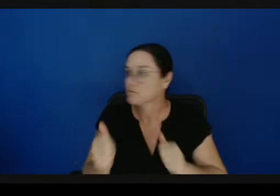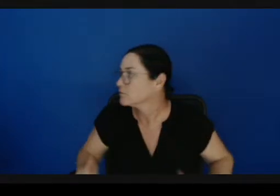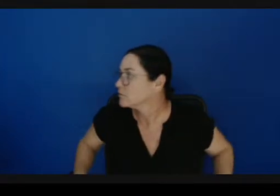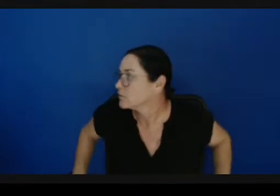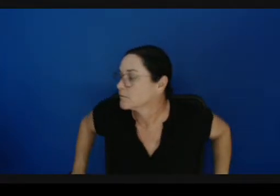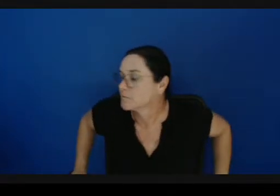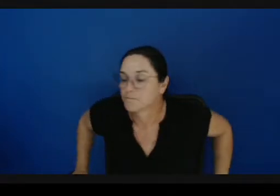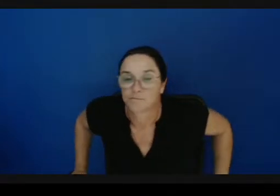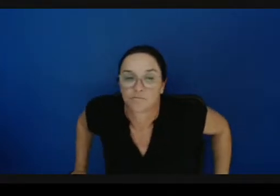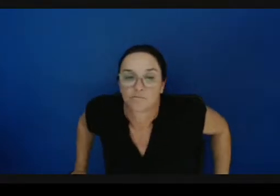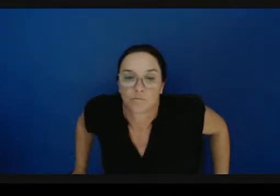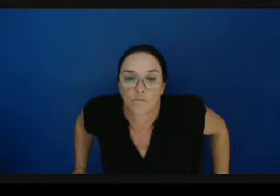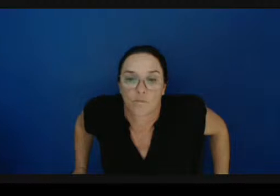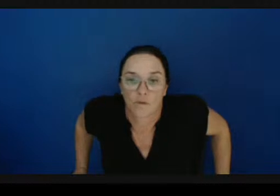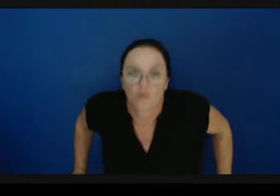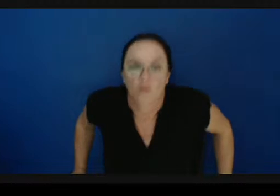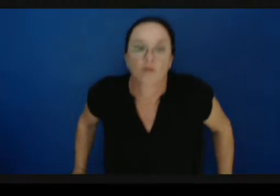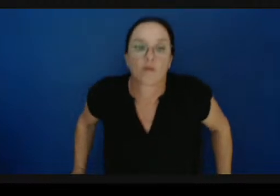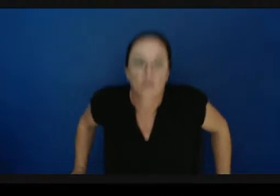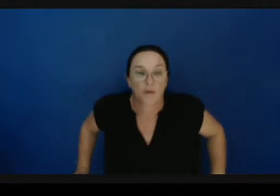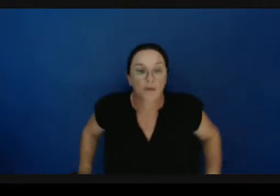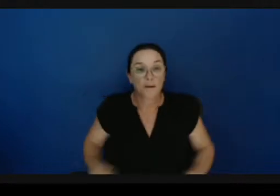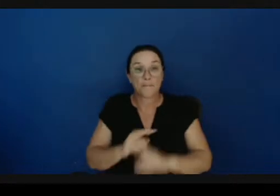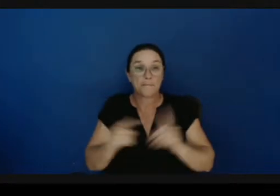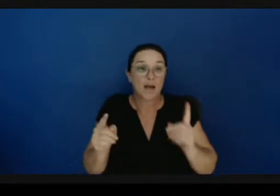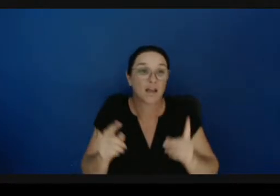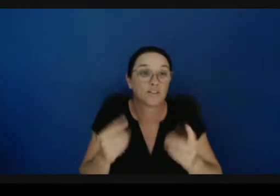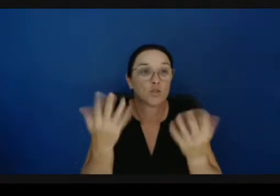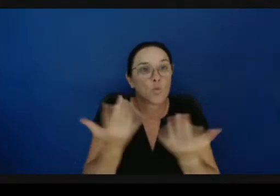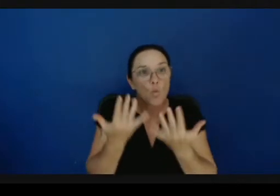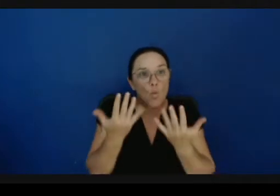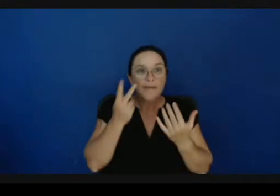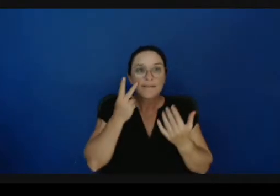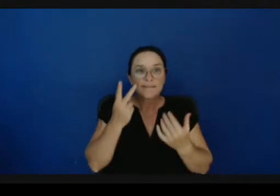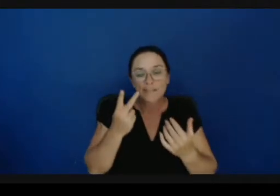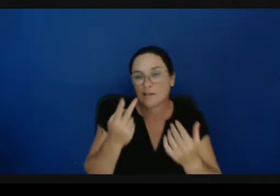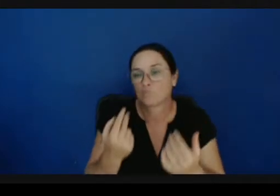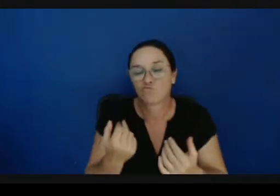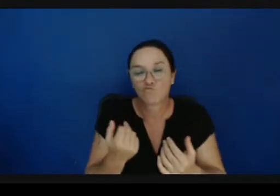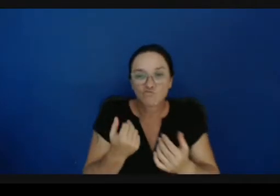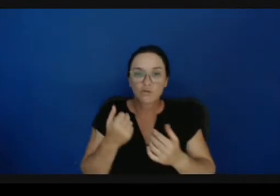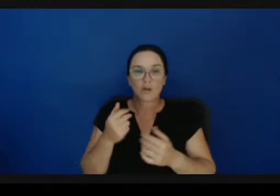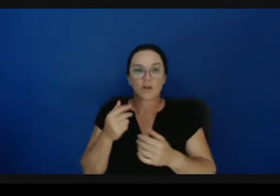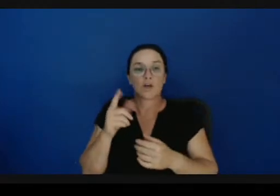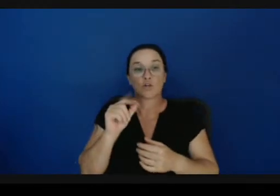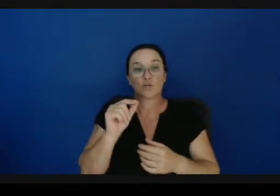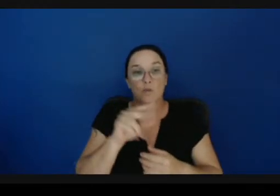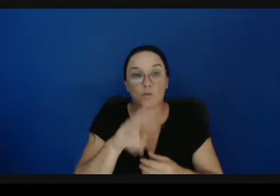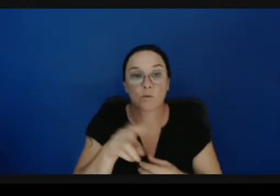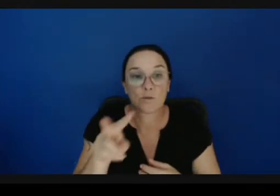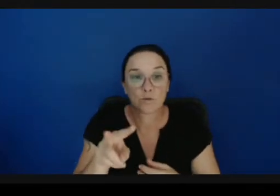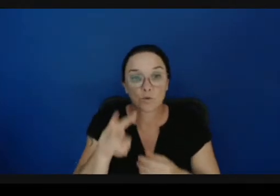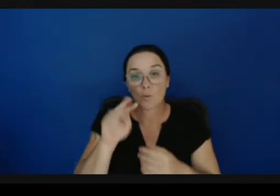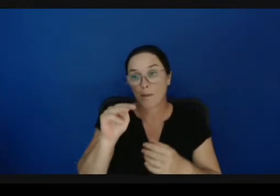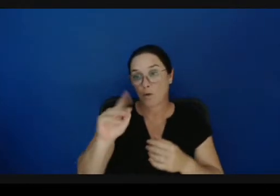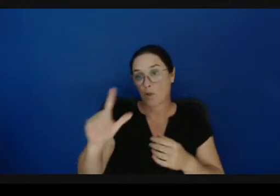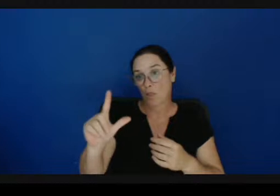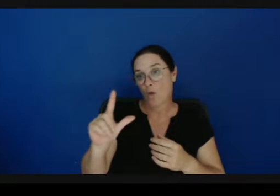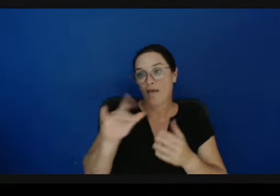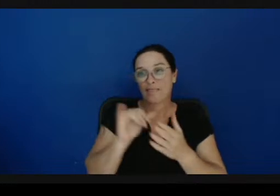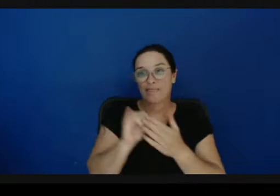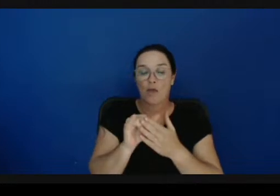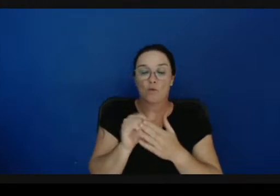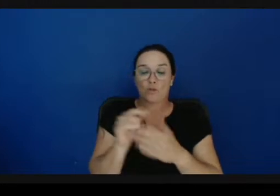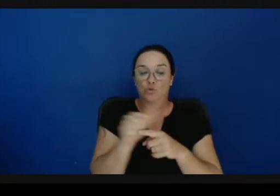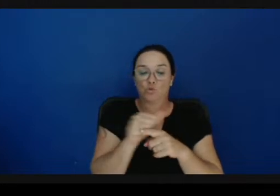But just letting it ride, as I've said before, 2022 Mauna Loa was training wheels run. we got a rift zone eruption. We